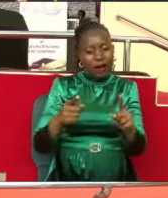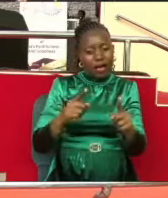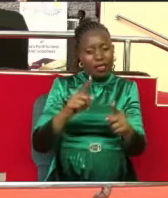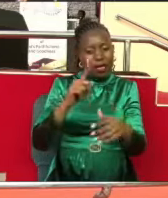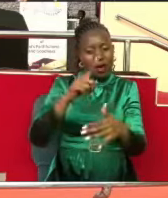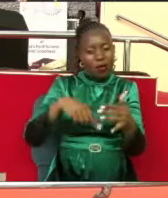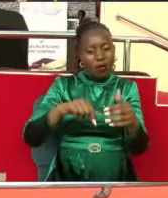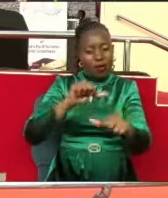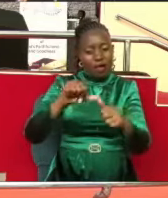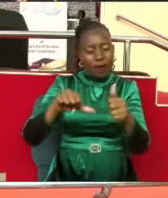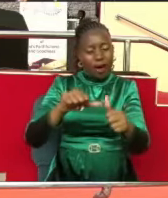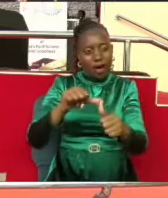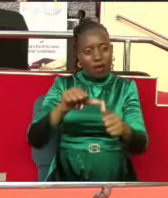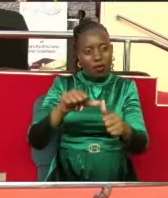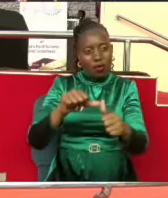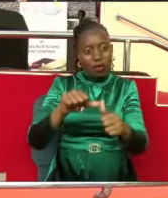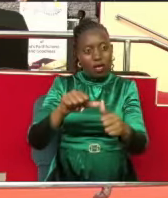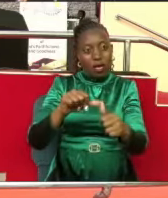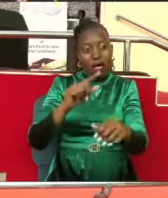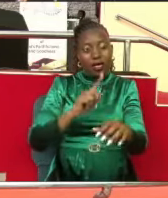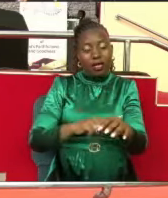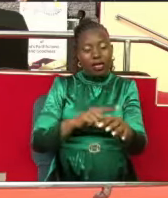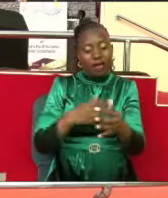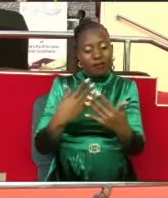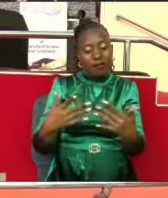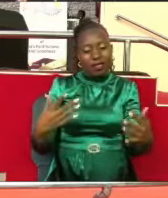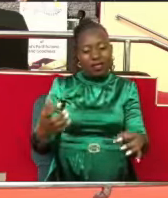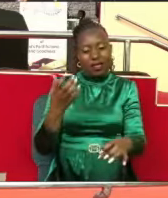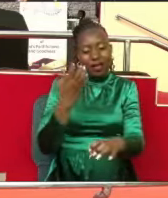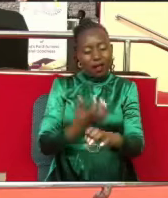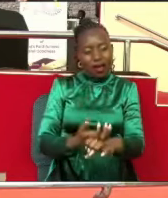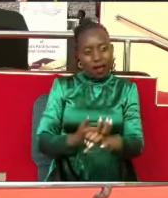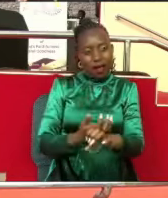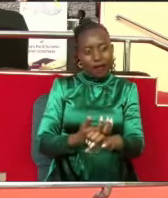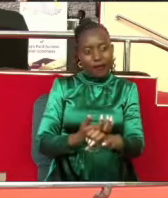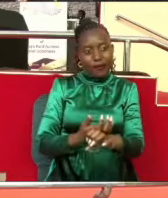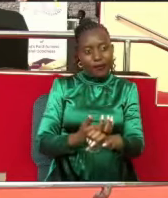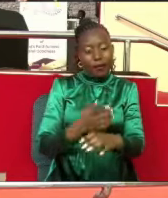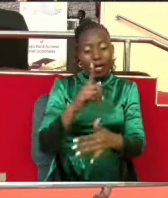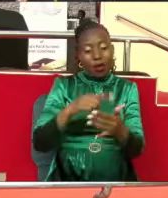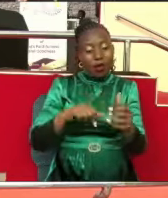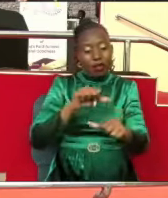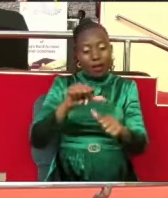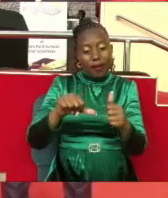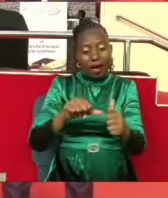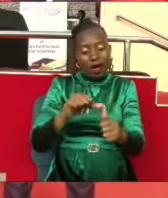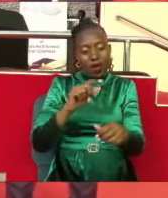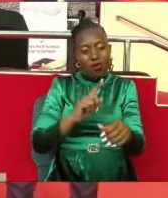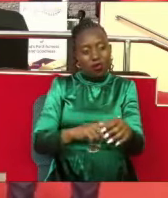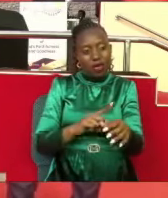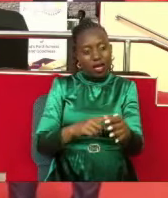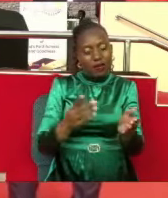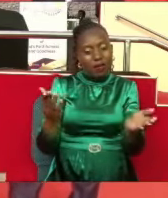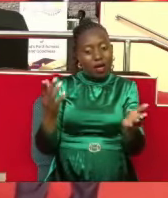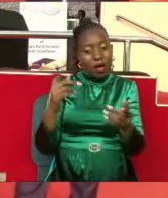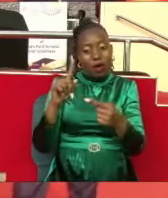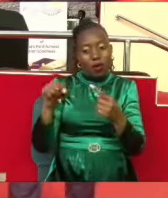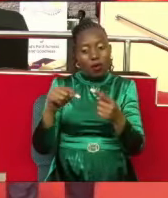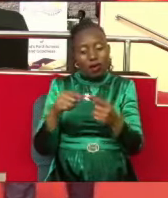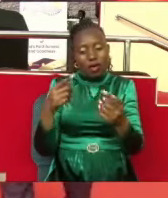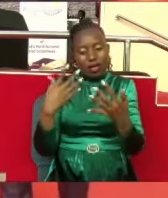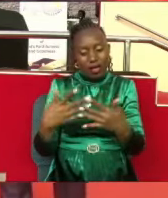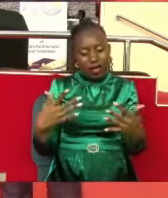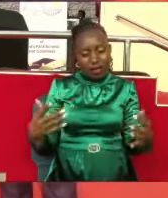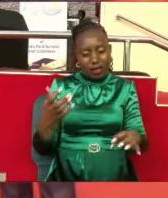are not adding up? Je, ni wakati ambapo mambo ni magumu? What of that moment when hell breaks loose in your life? Ni wakati